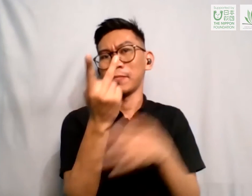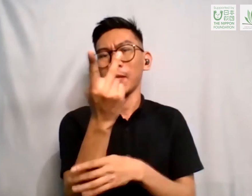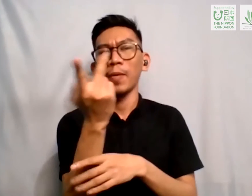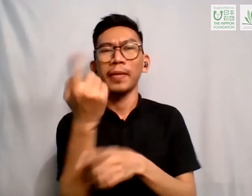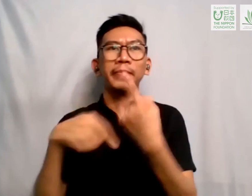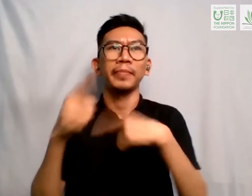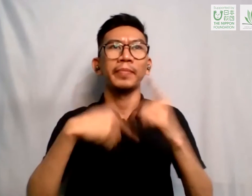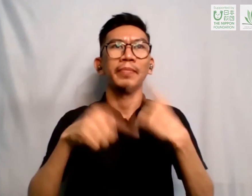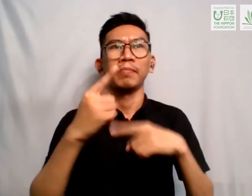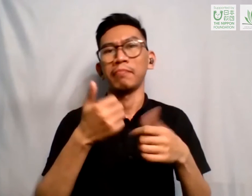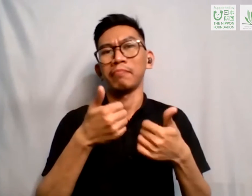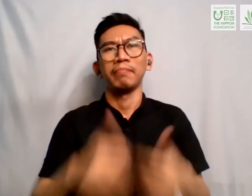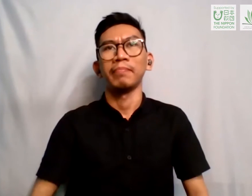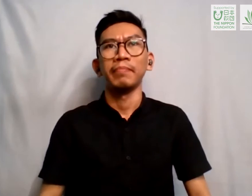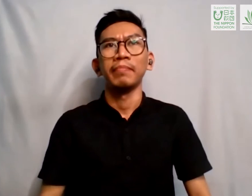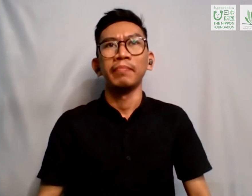Okay.